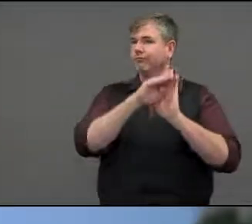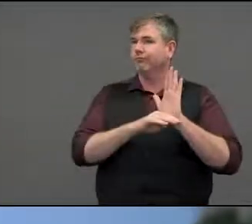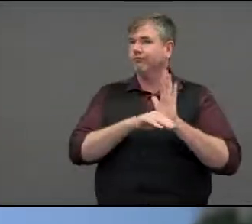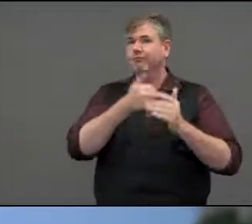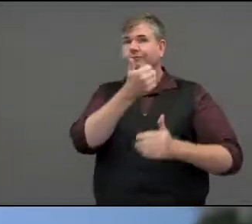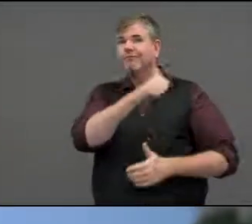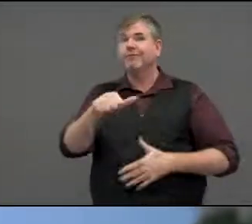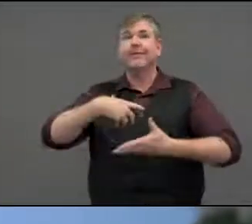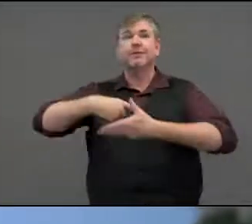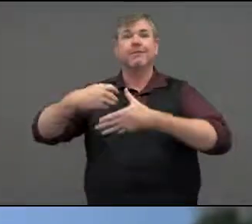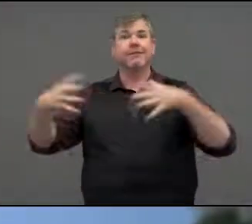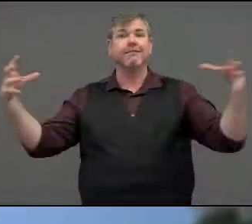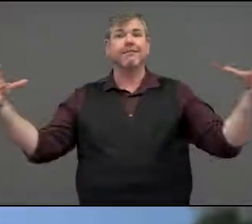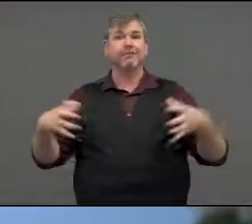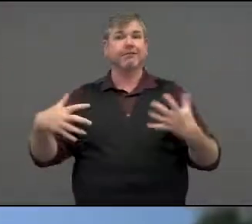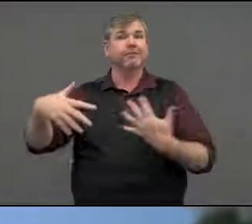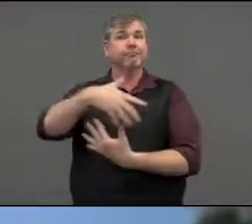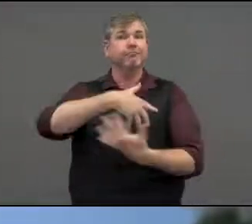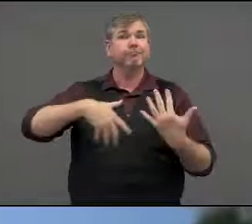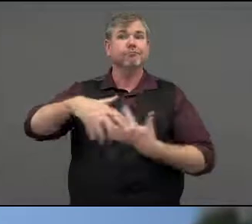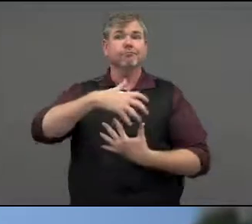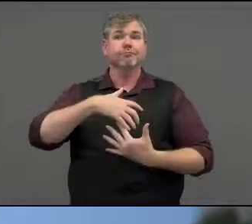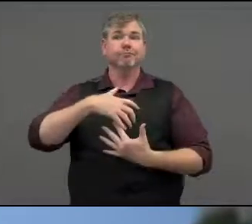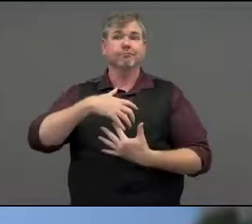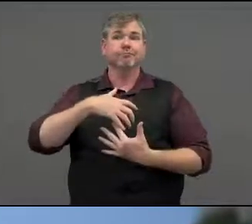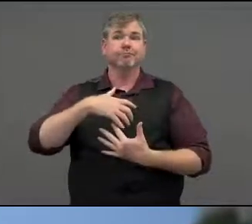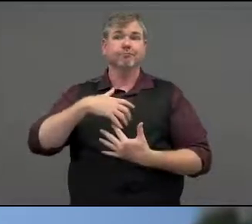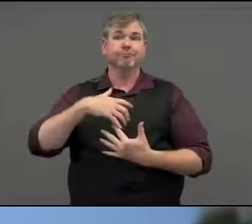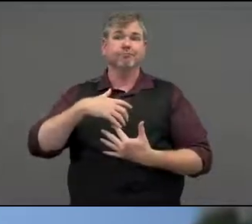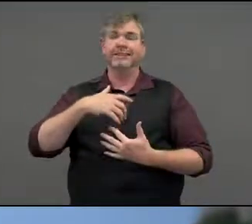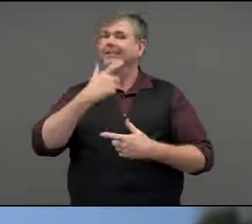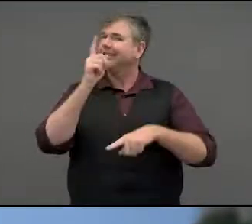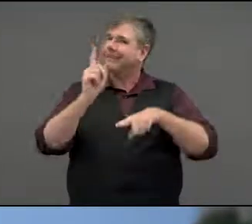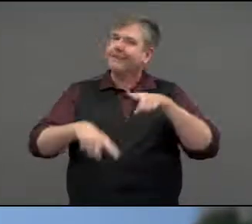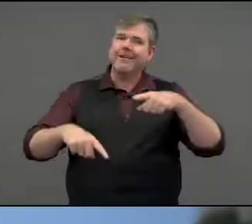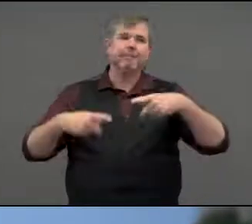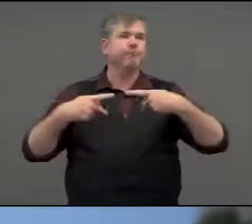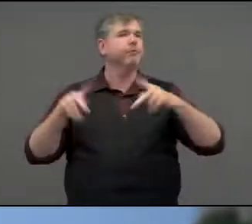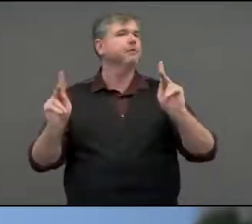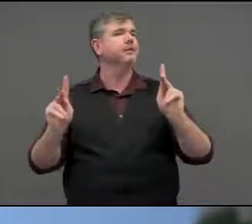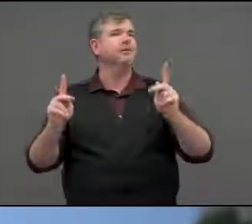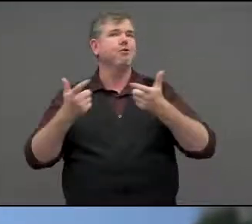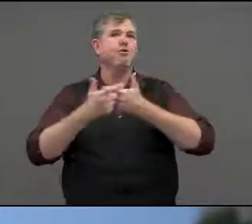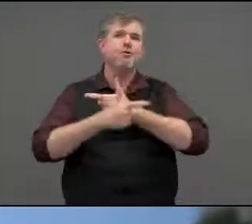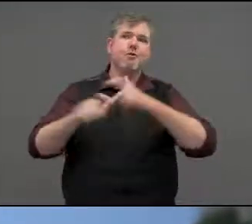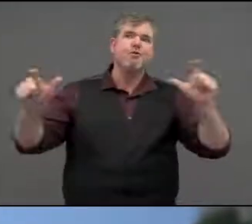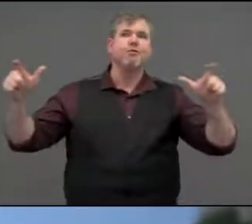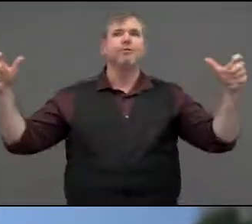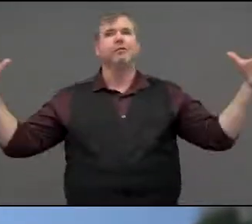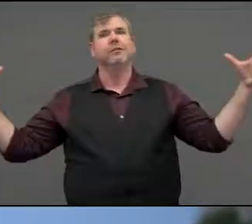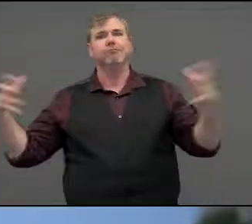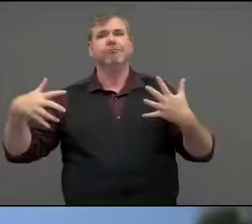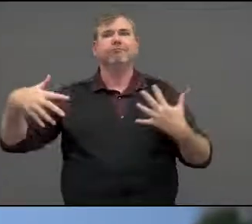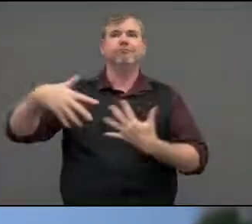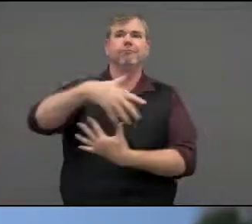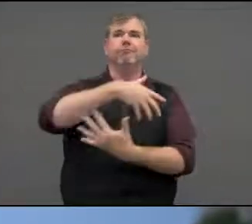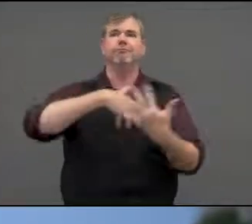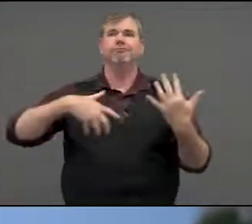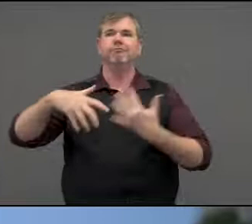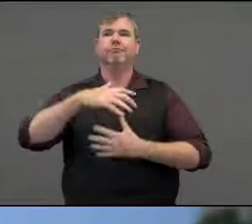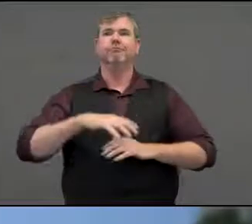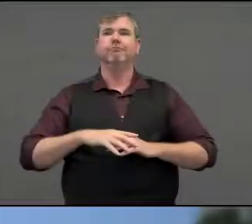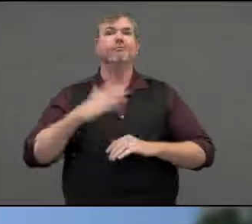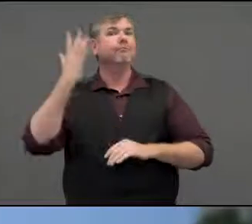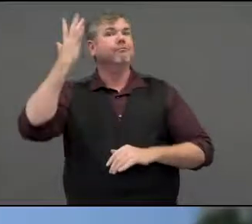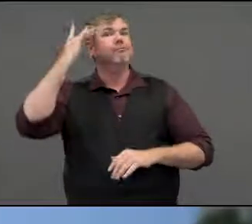occur, as we are seeing that gatherings are providing a lot of cases with members outside of your household. And I think it